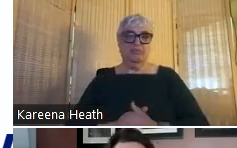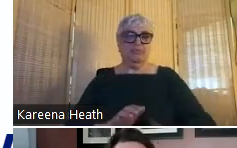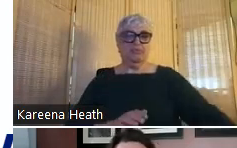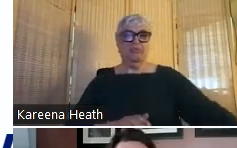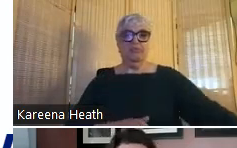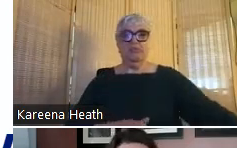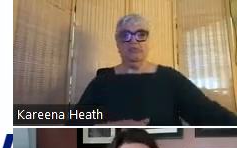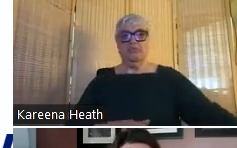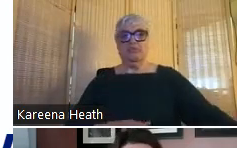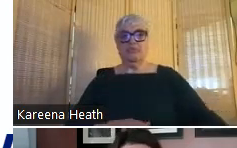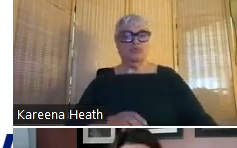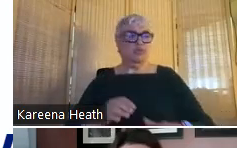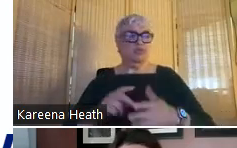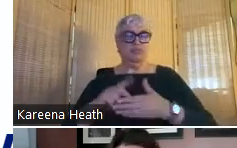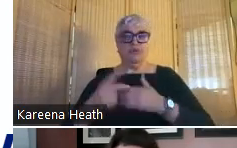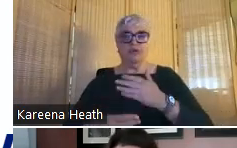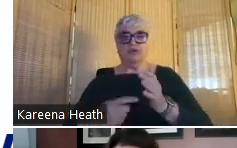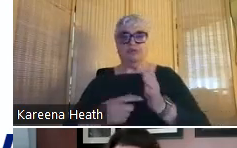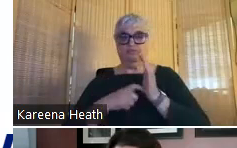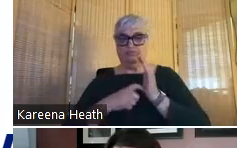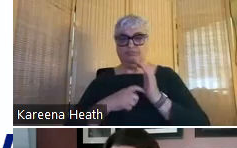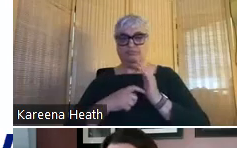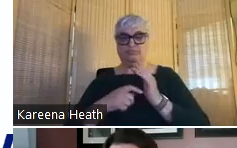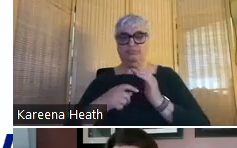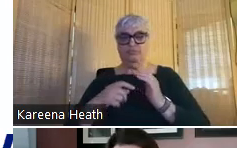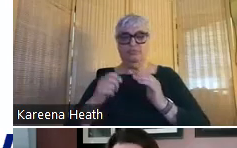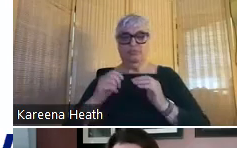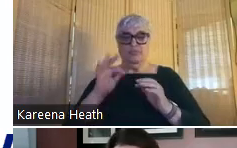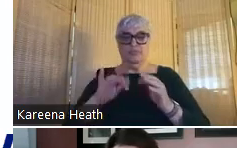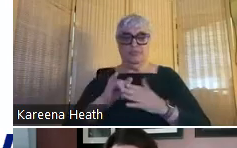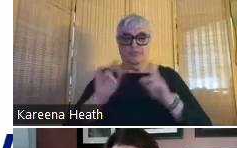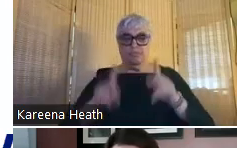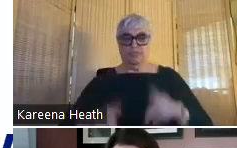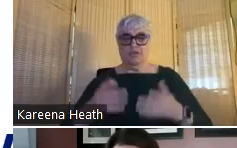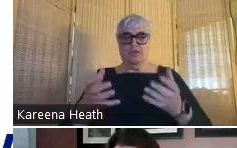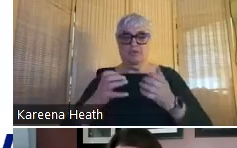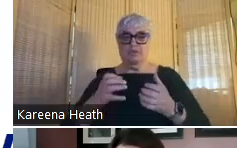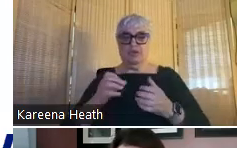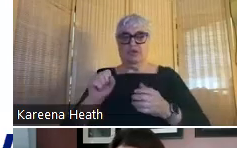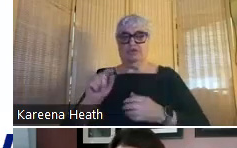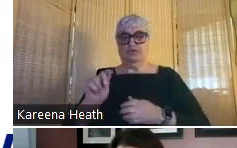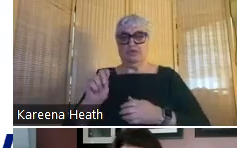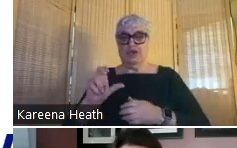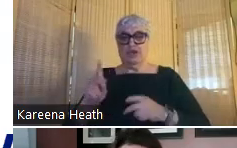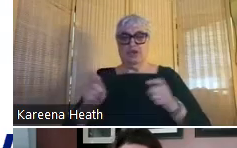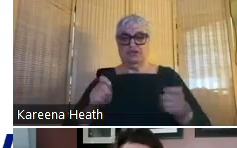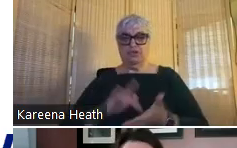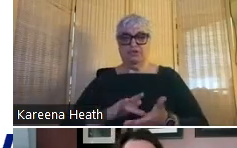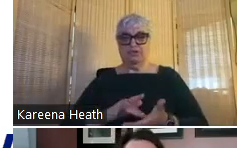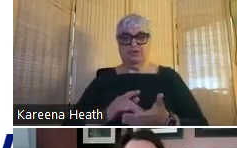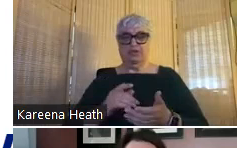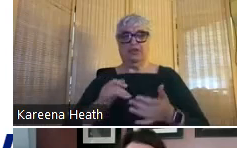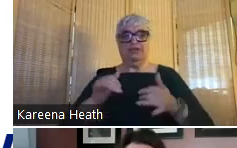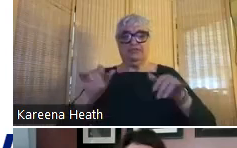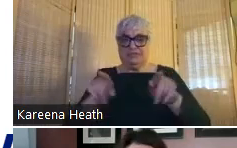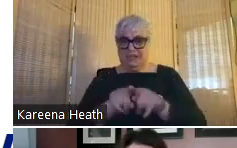The program is required to obtain a controlled substance services license if they intend to utilize stock controlled medications. Again, not different from current state.